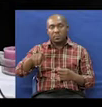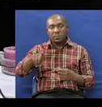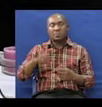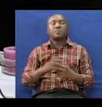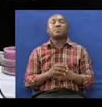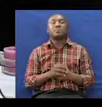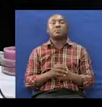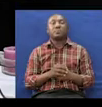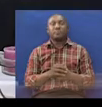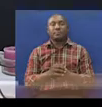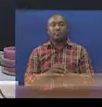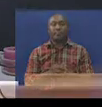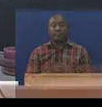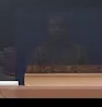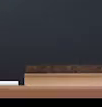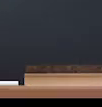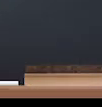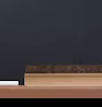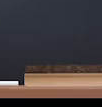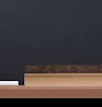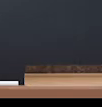Another type is kerosene lamp.